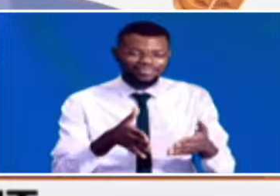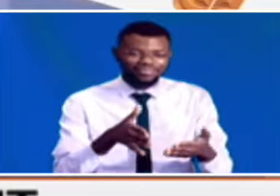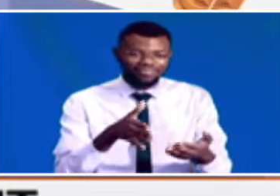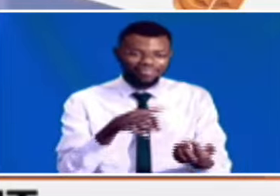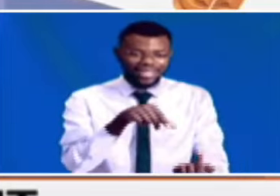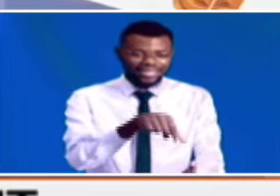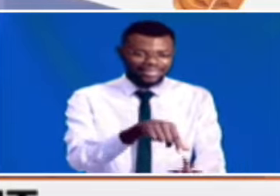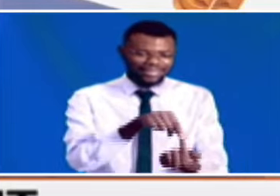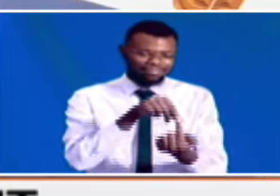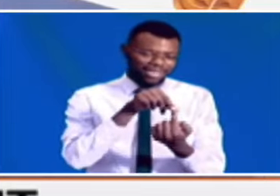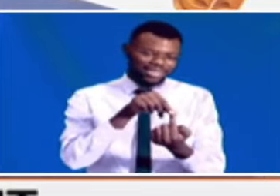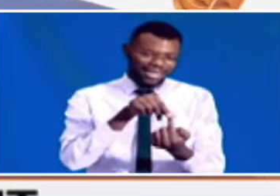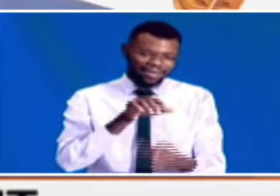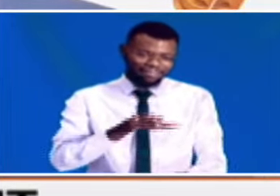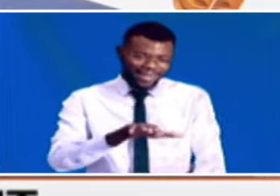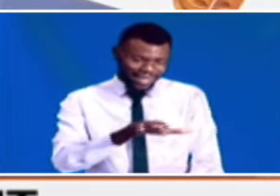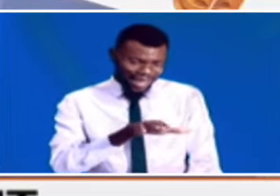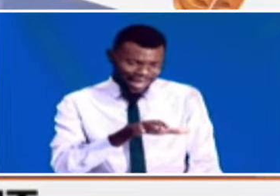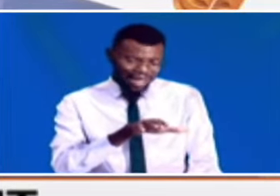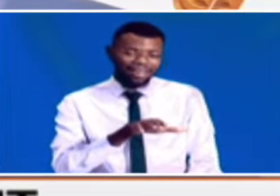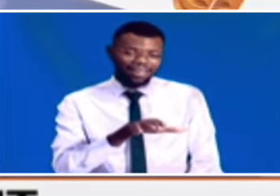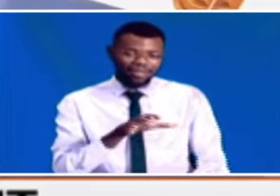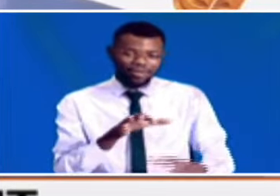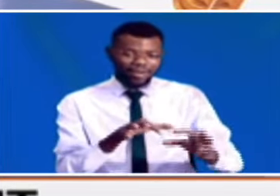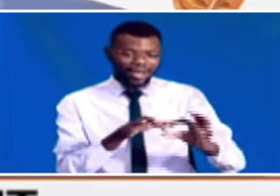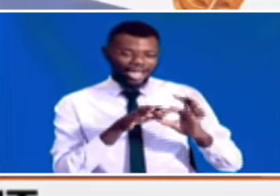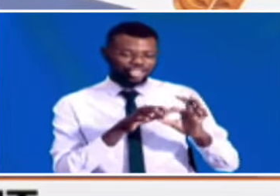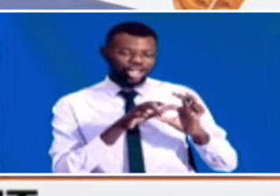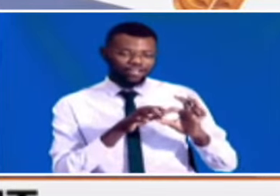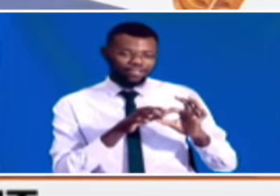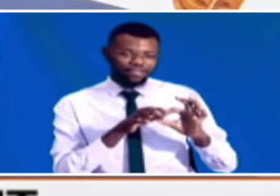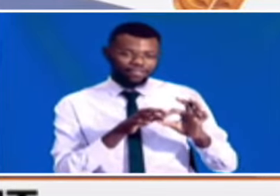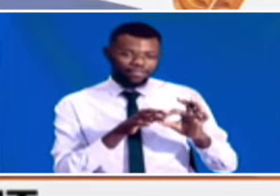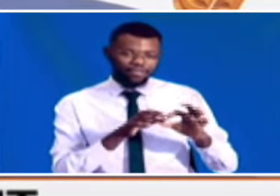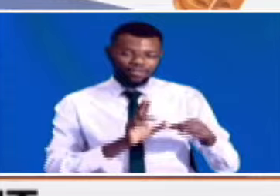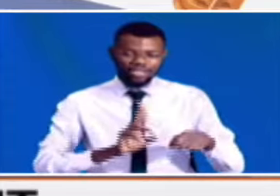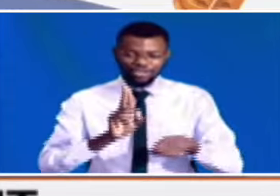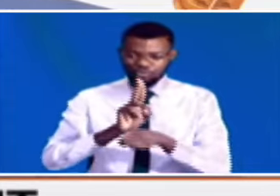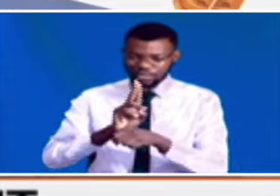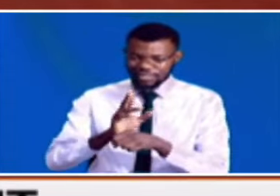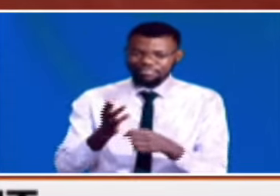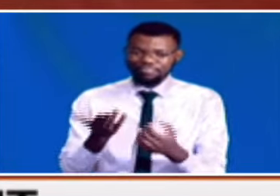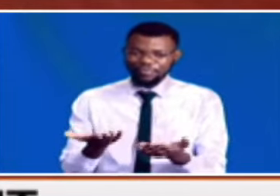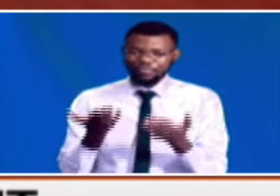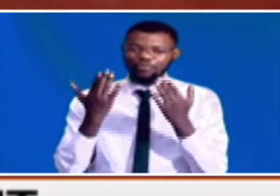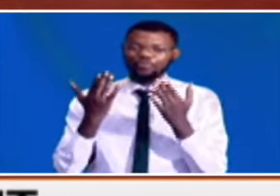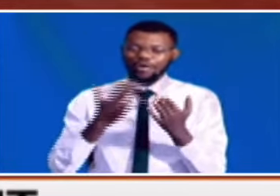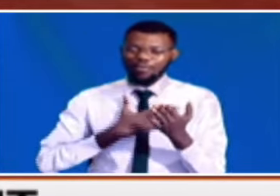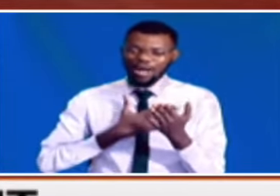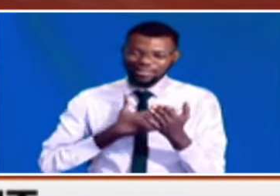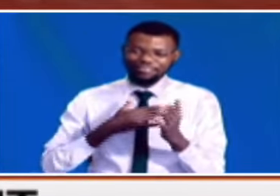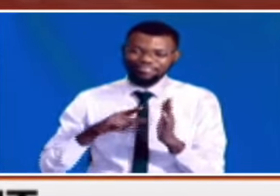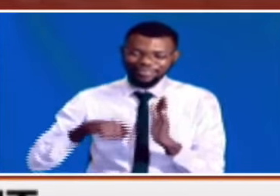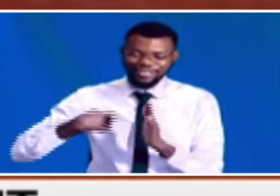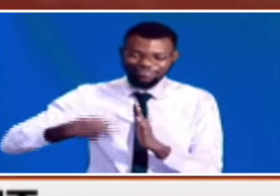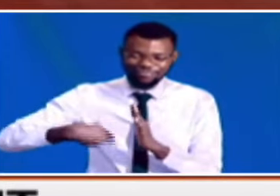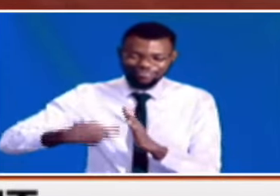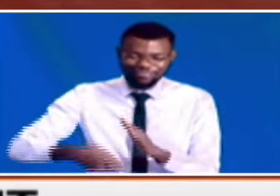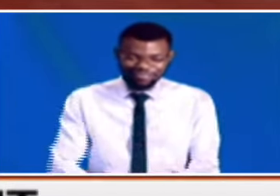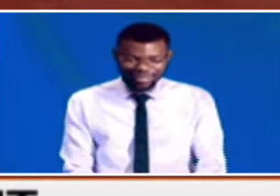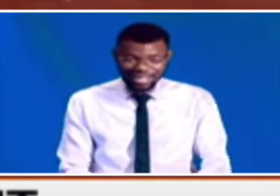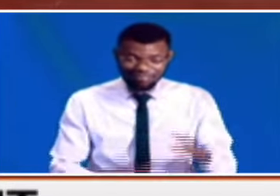trained and specialized in identifying local culture that can be used to move our industry forward. By fostering innovation,